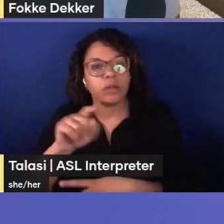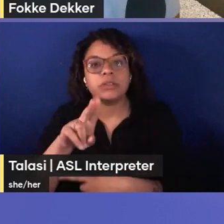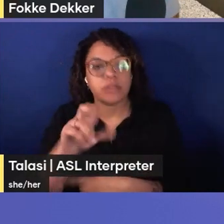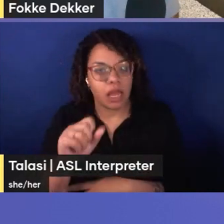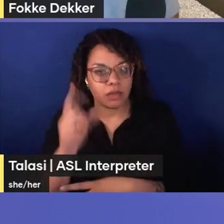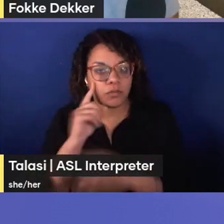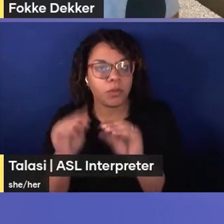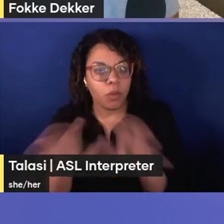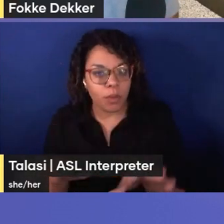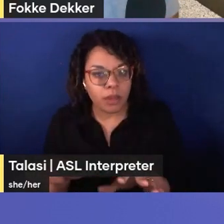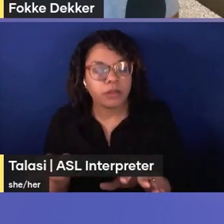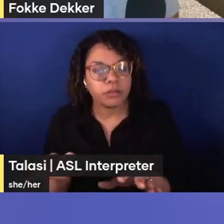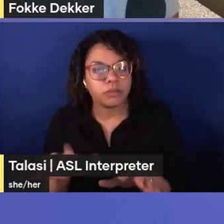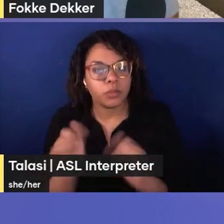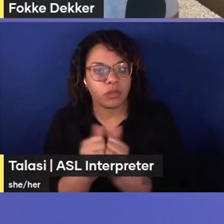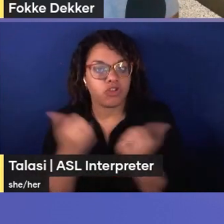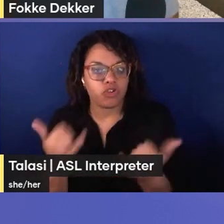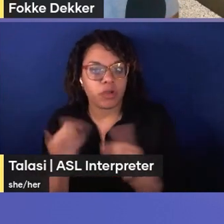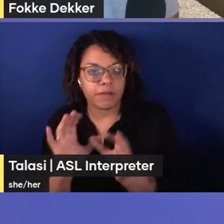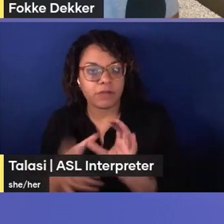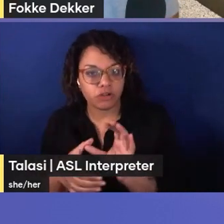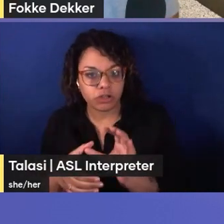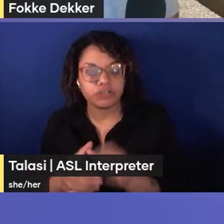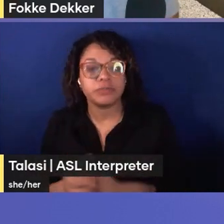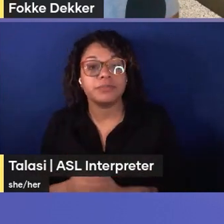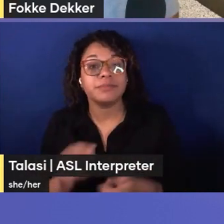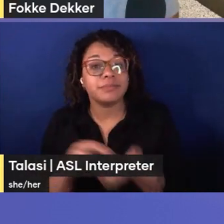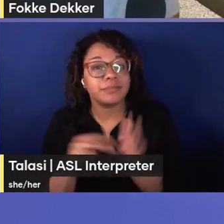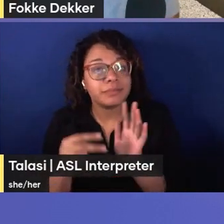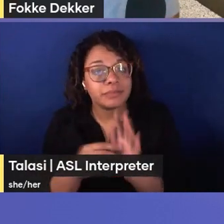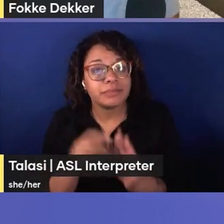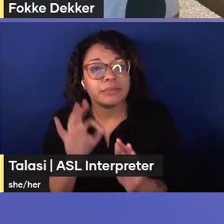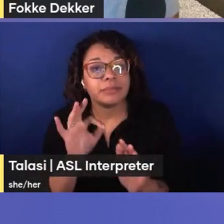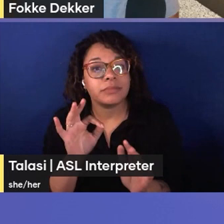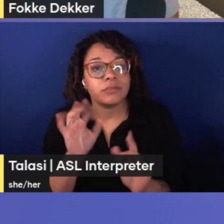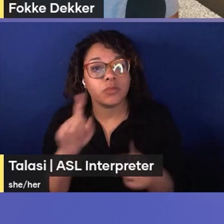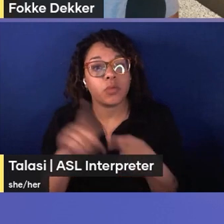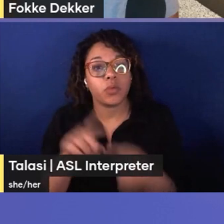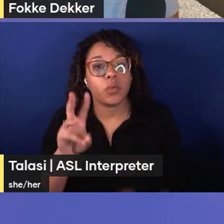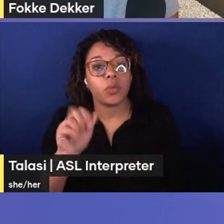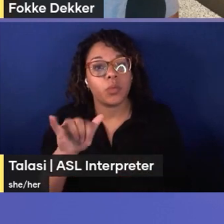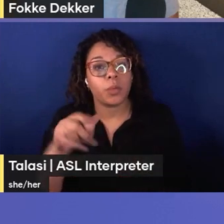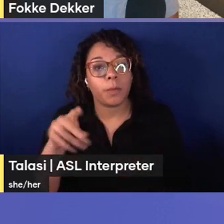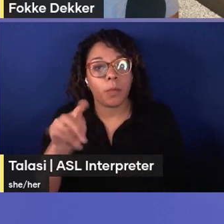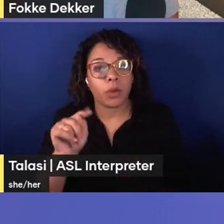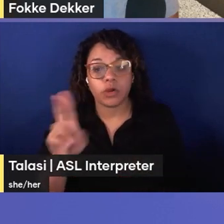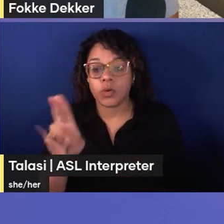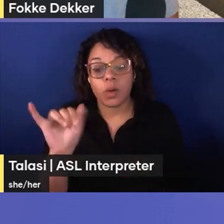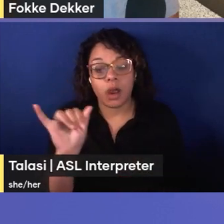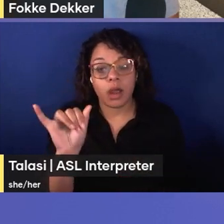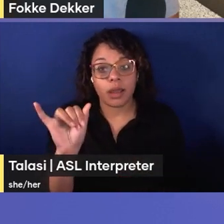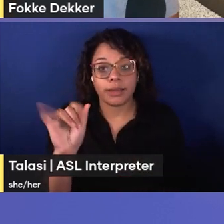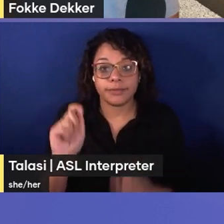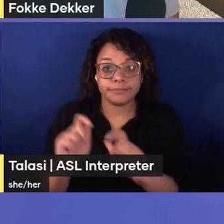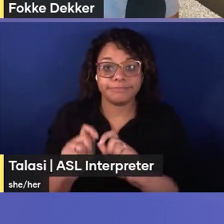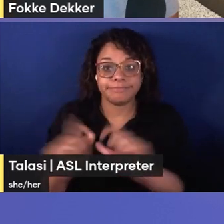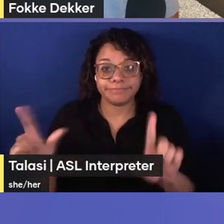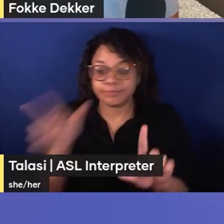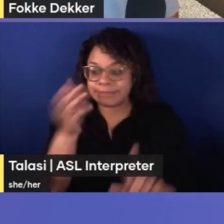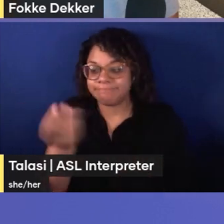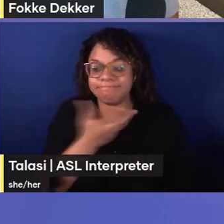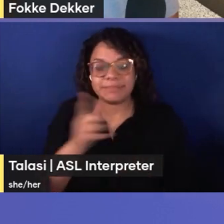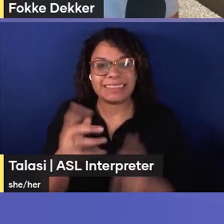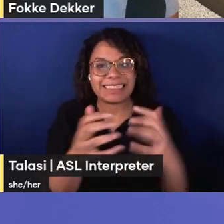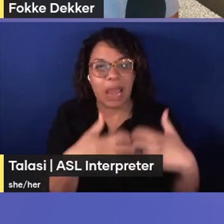deployment in the current configuration, which means that if you would go to the Waypoint UI, it would tell you that it's